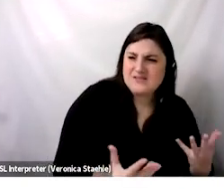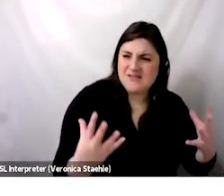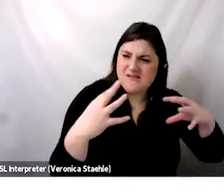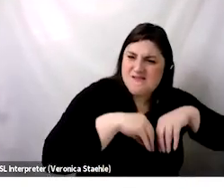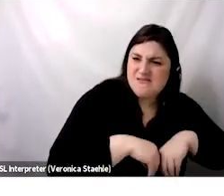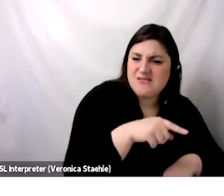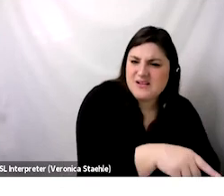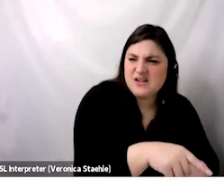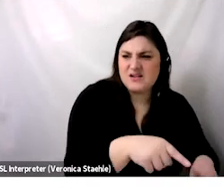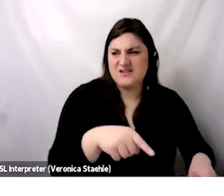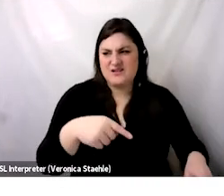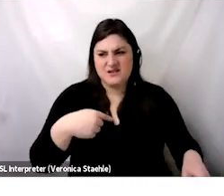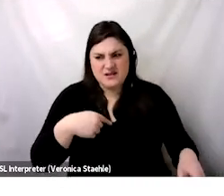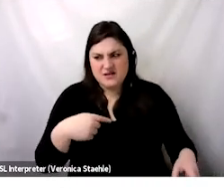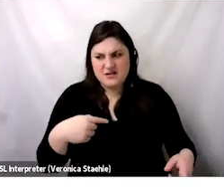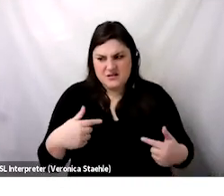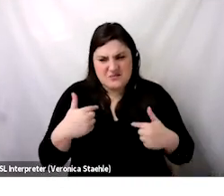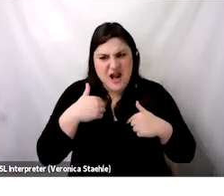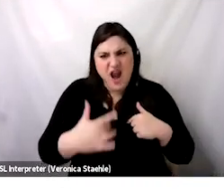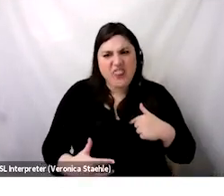as slaves. That was it.